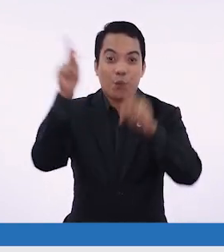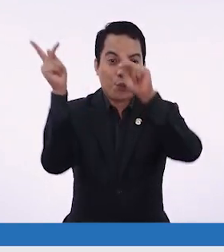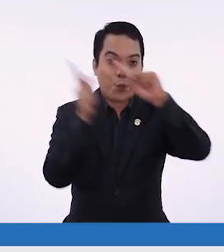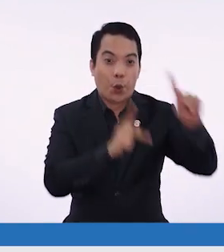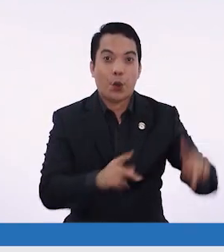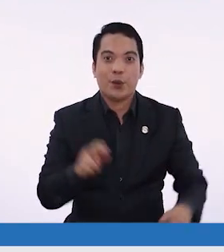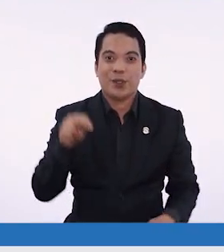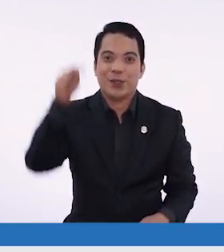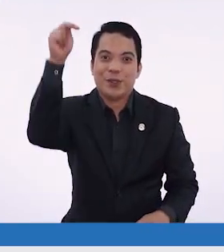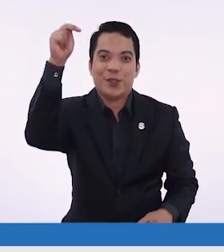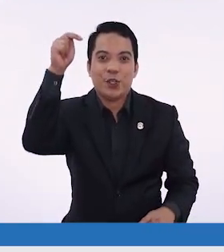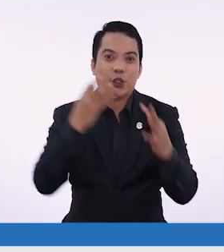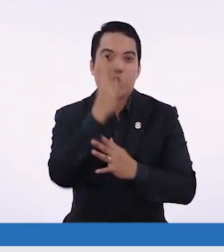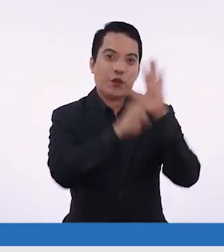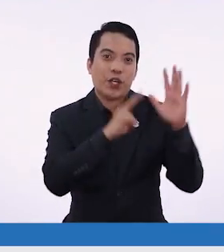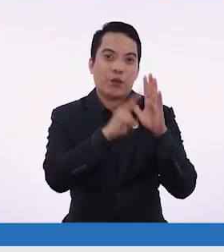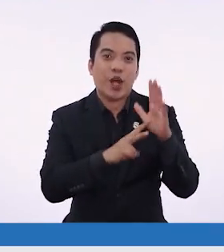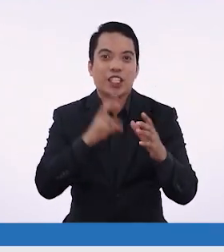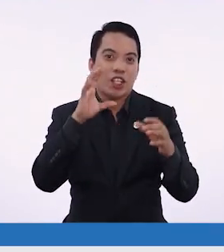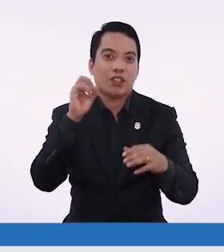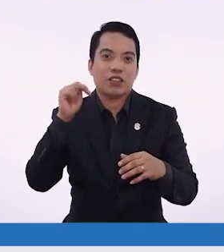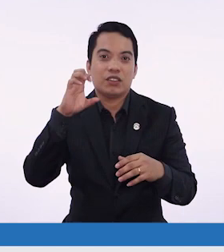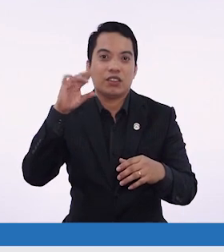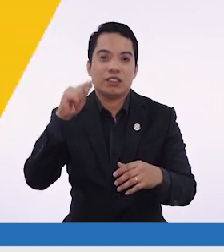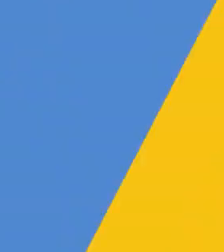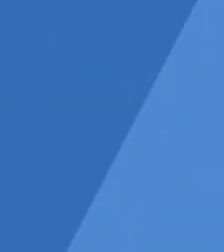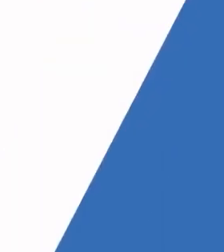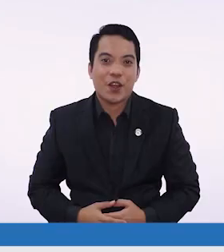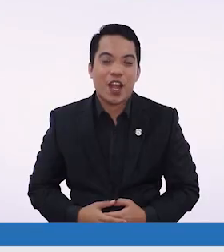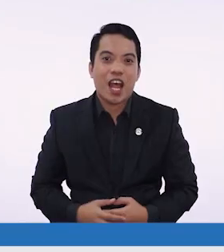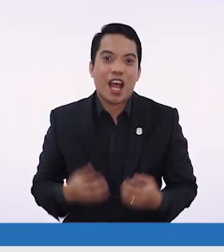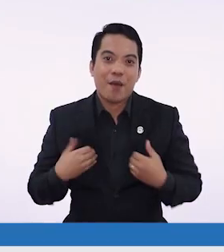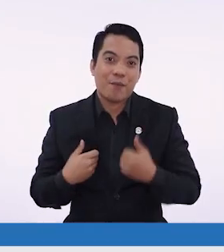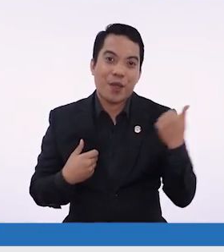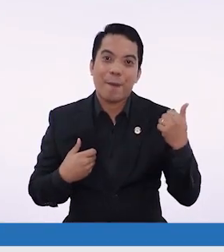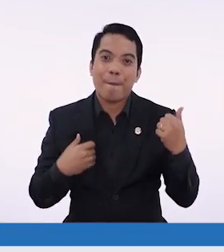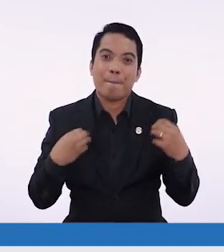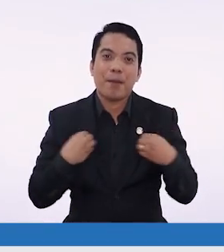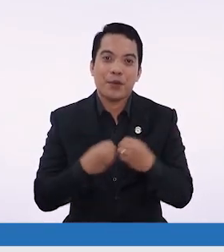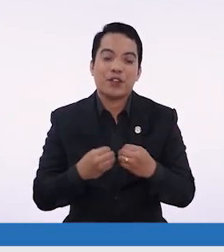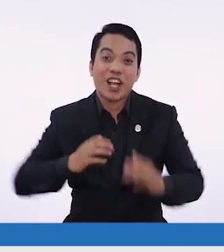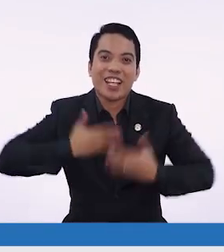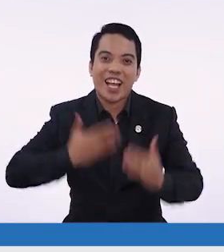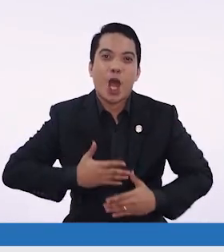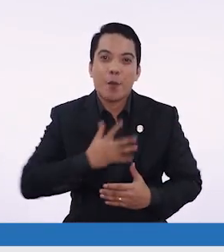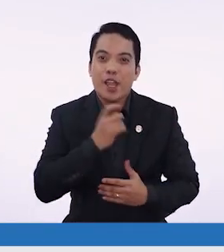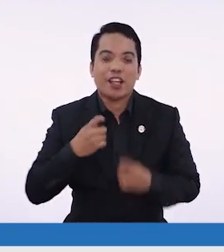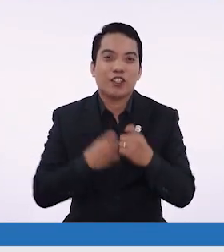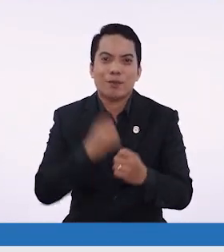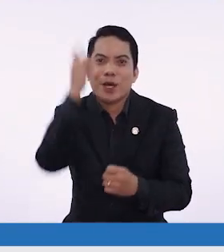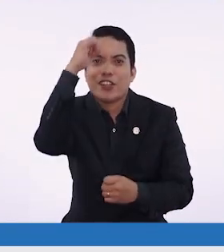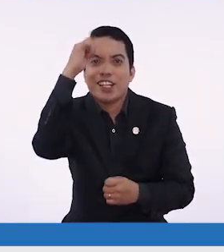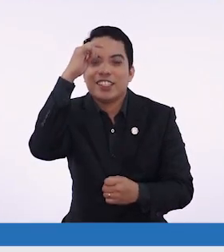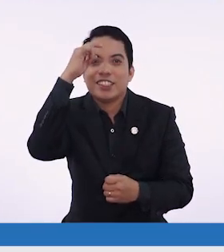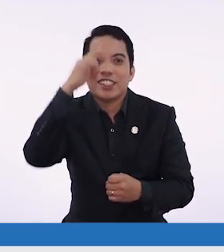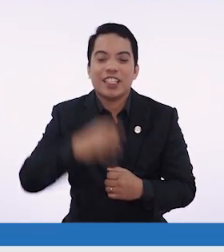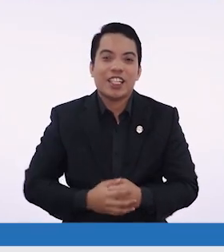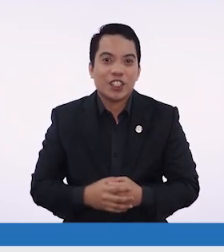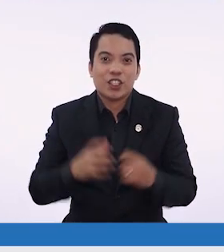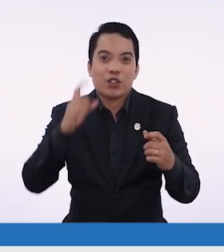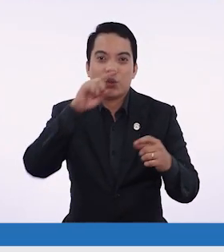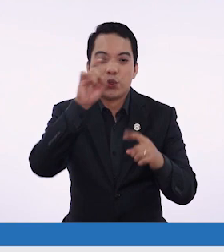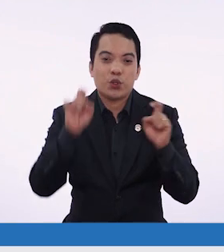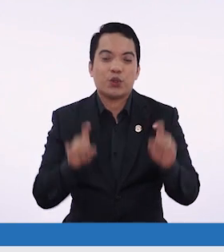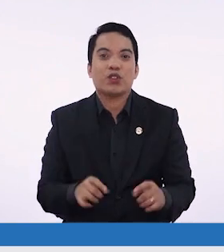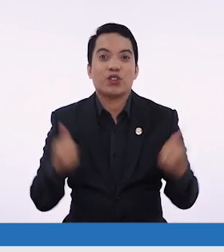of Palawan North through a virtual concert. Some brethren were entertained and gained further knowledge in